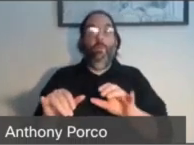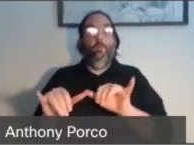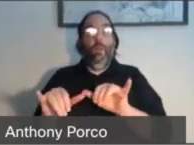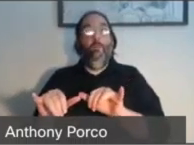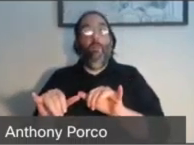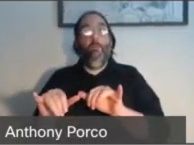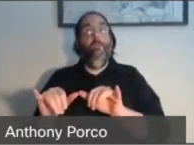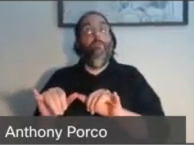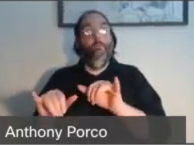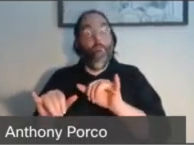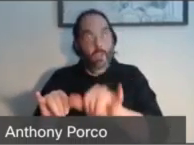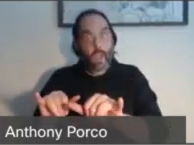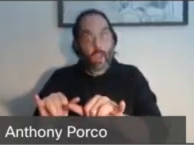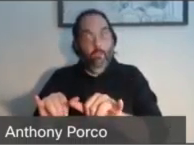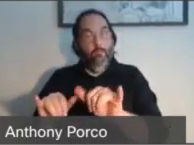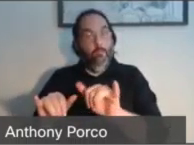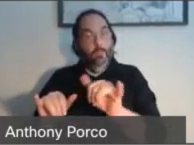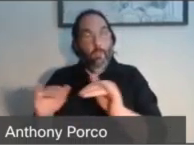or even improve,